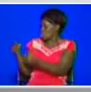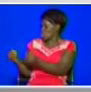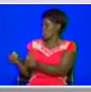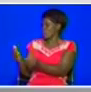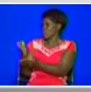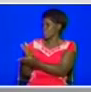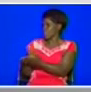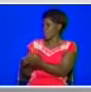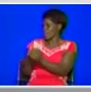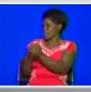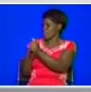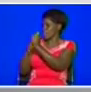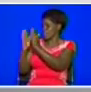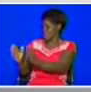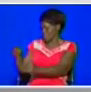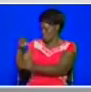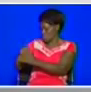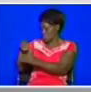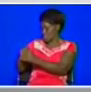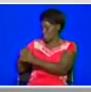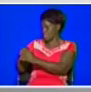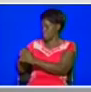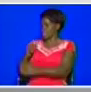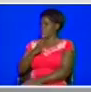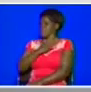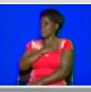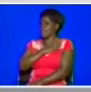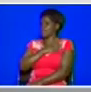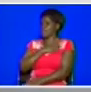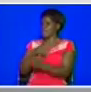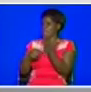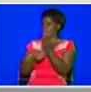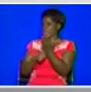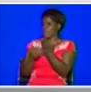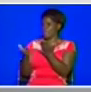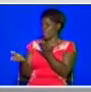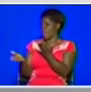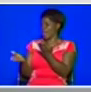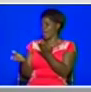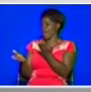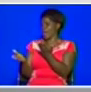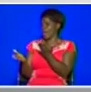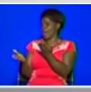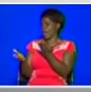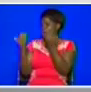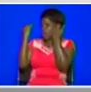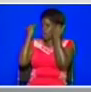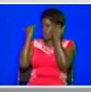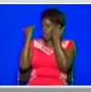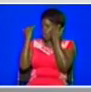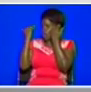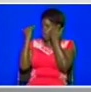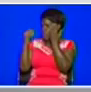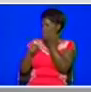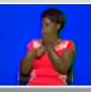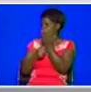Some of the principles within NASA have been adversely mentioned, perhaps not charged in a court of law, but some of them have been